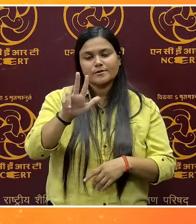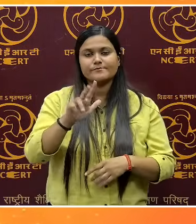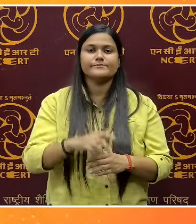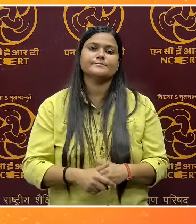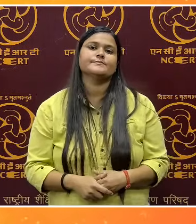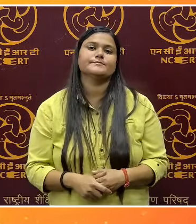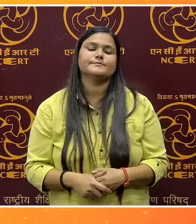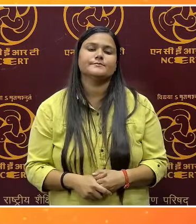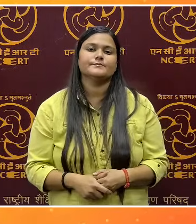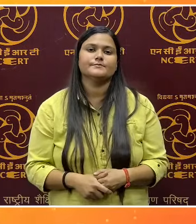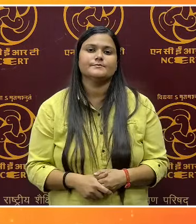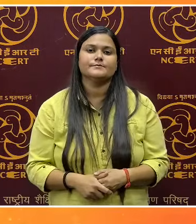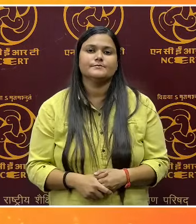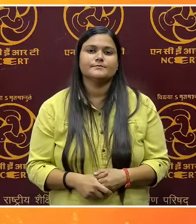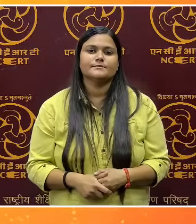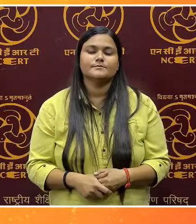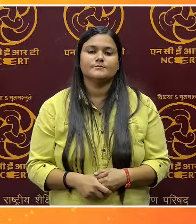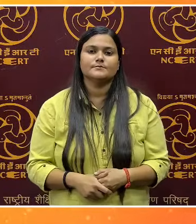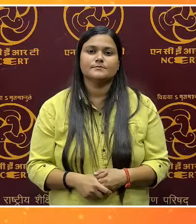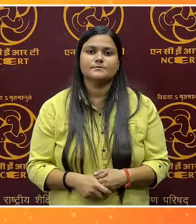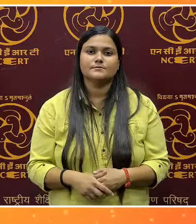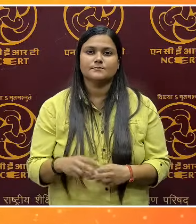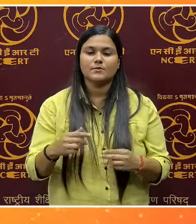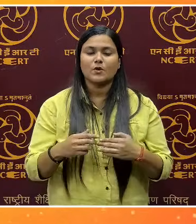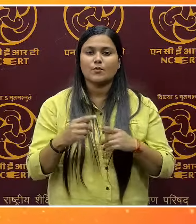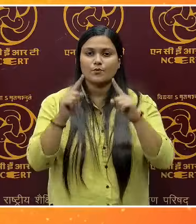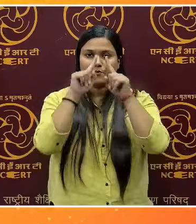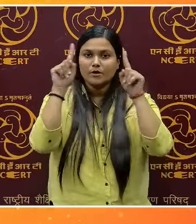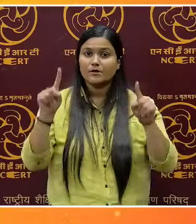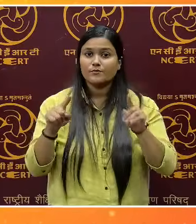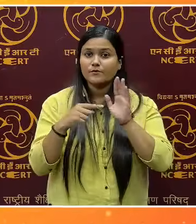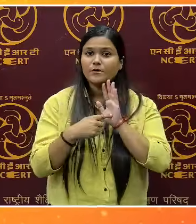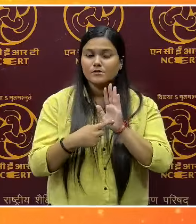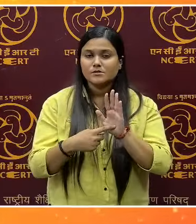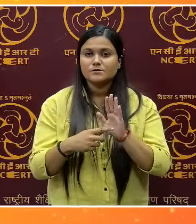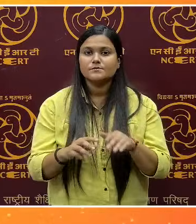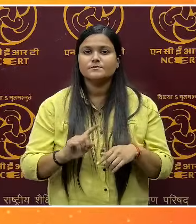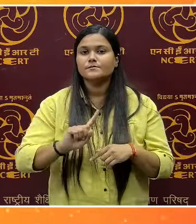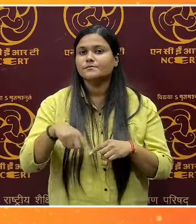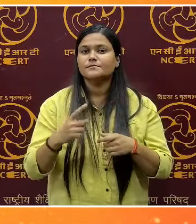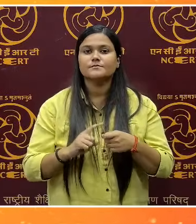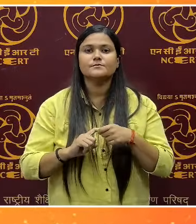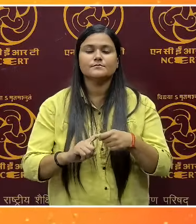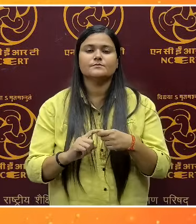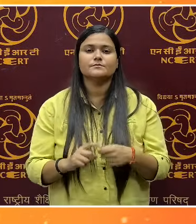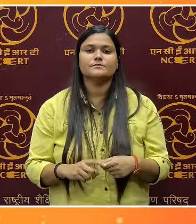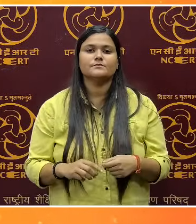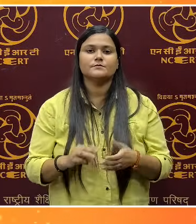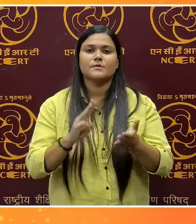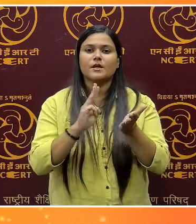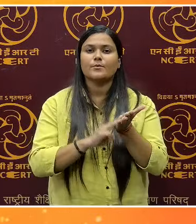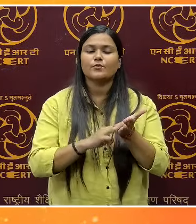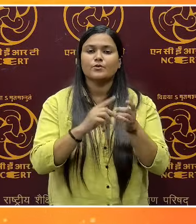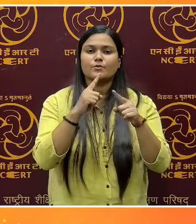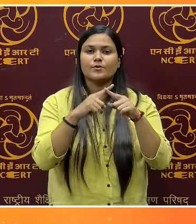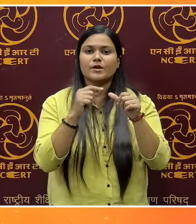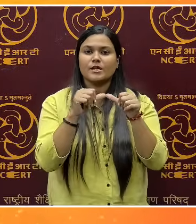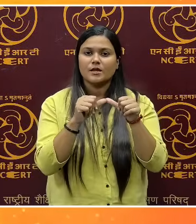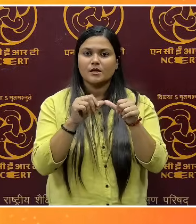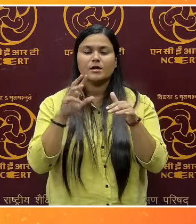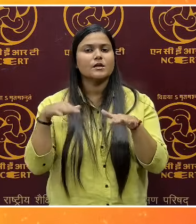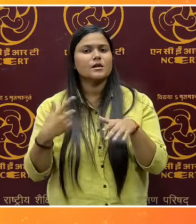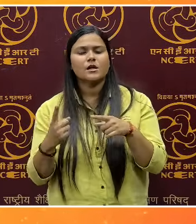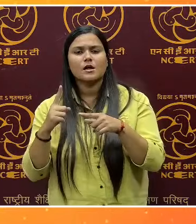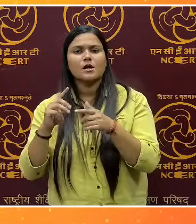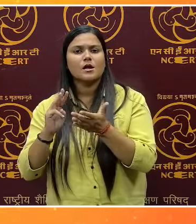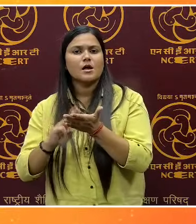28. Okay. Okay. So we have here the next question, m to the power a into n to the power a is equal